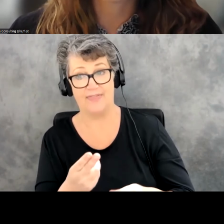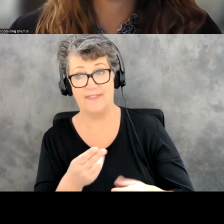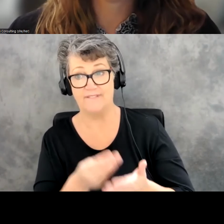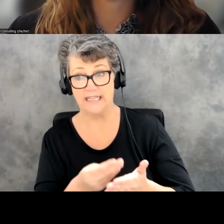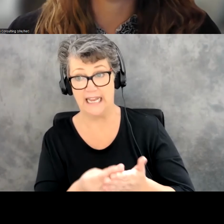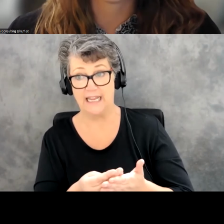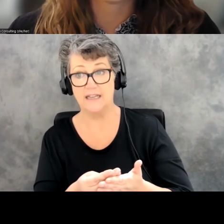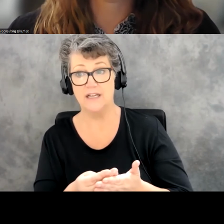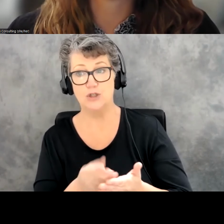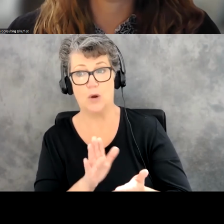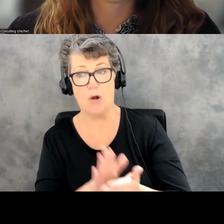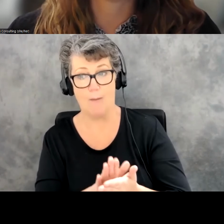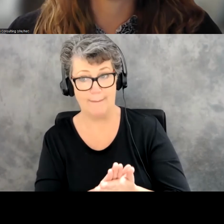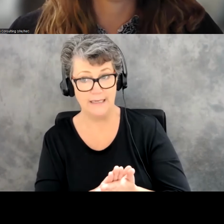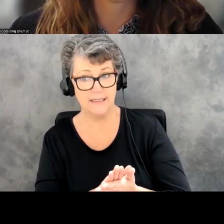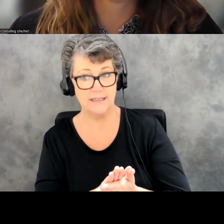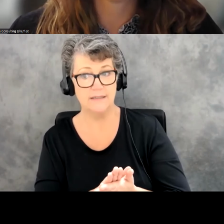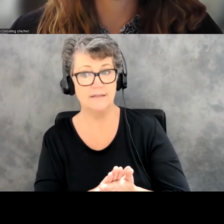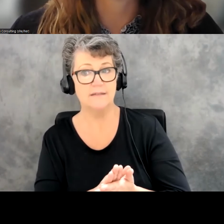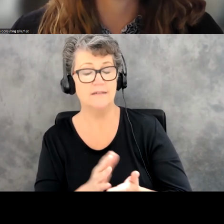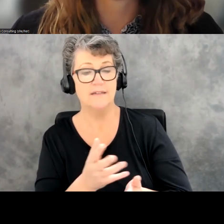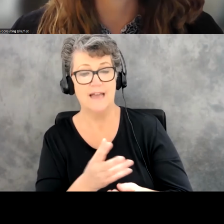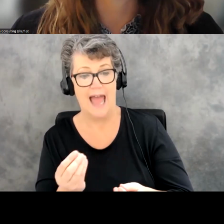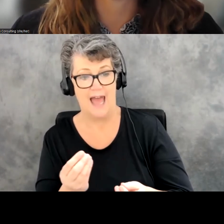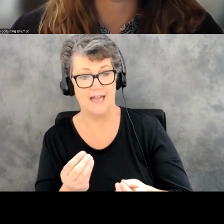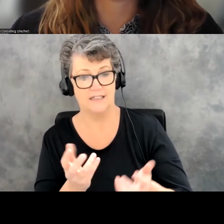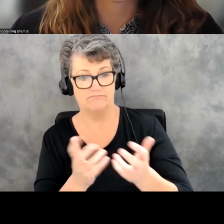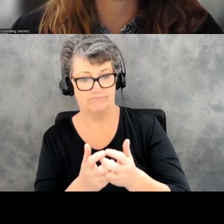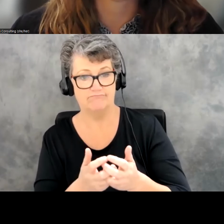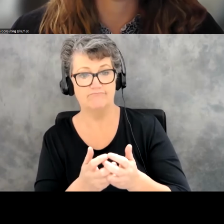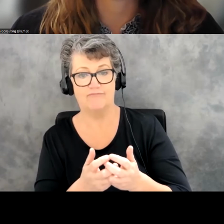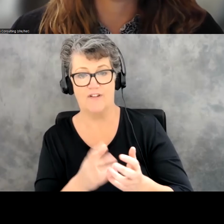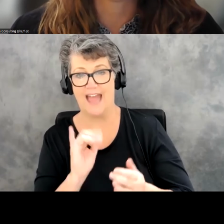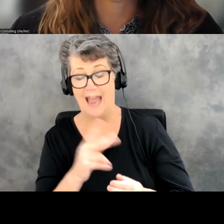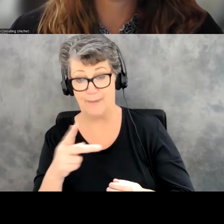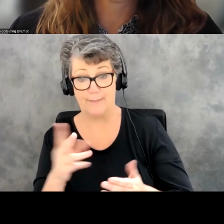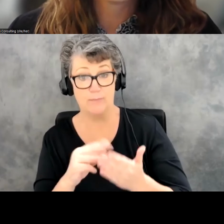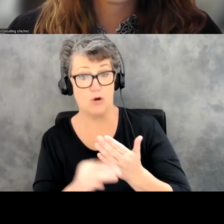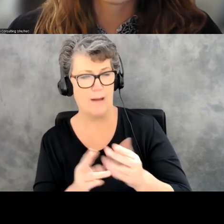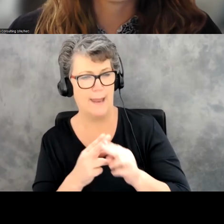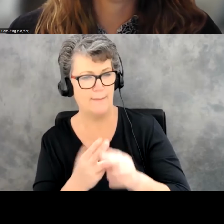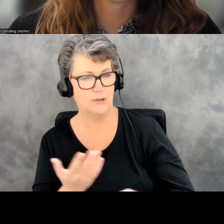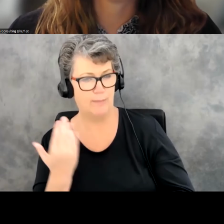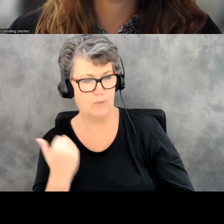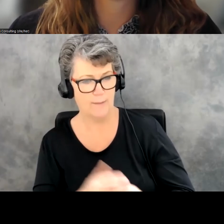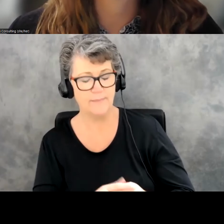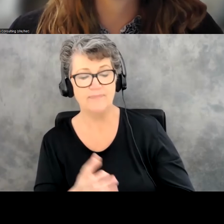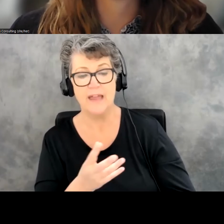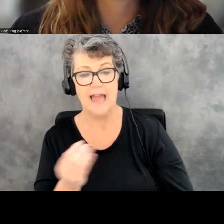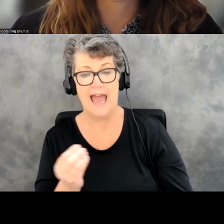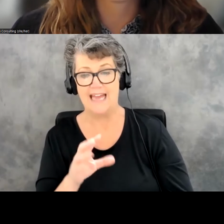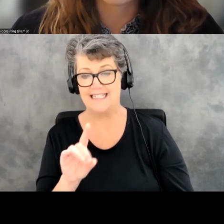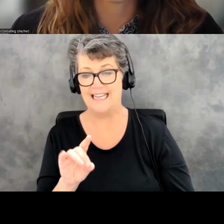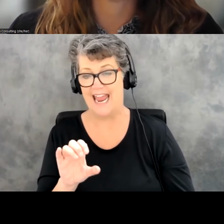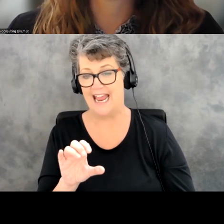to complement and enhance some of the other funding efforts. So the IPP program that I mentioned before, and DHCS